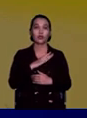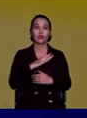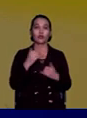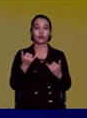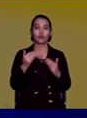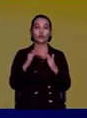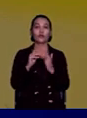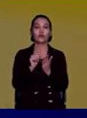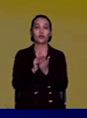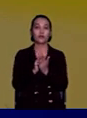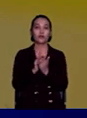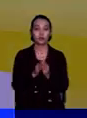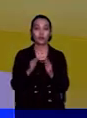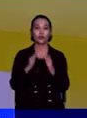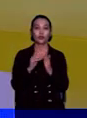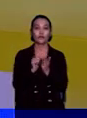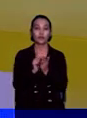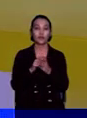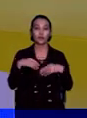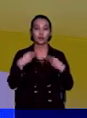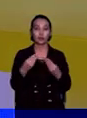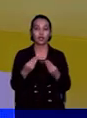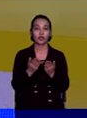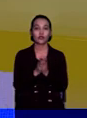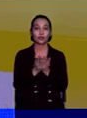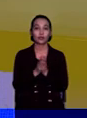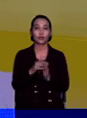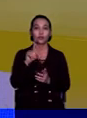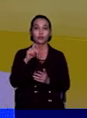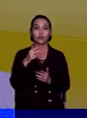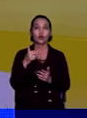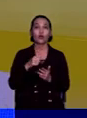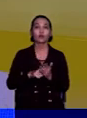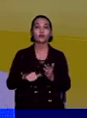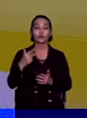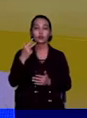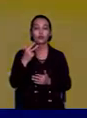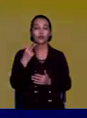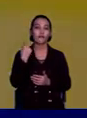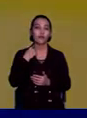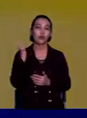navbatni uyga vazifaga beramiz. Demak, darsligimizning 163-chi betdagi